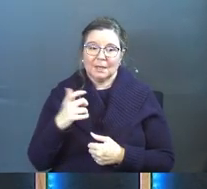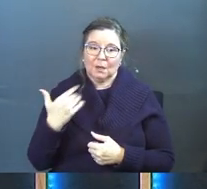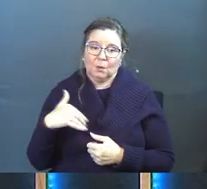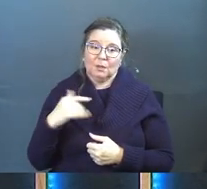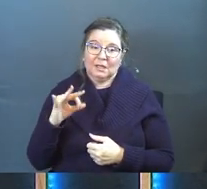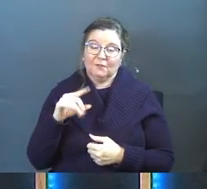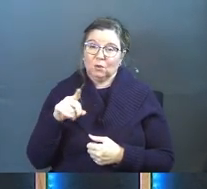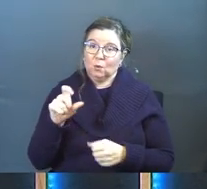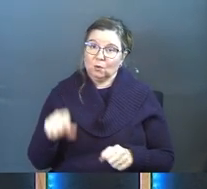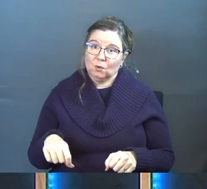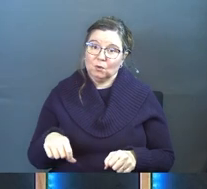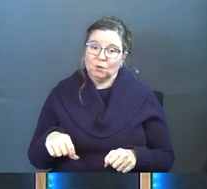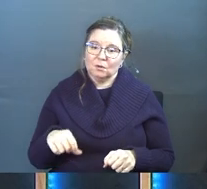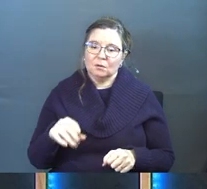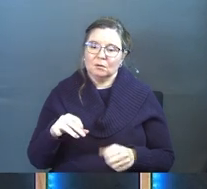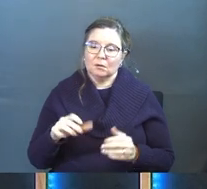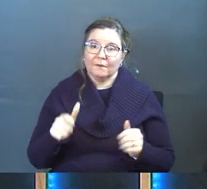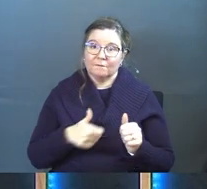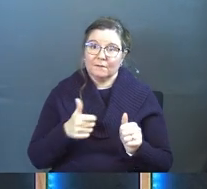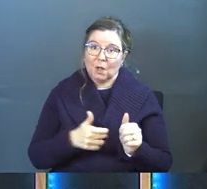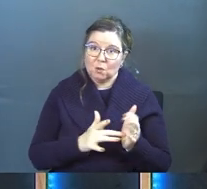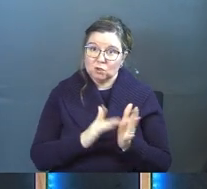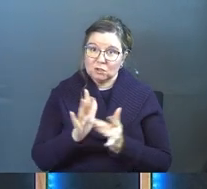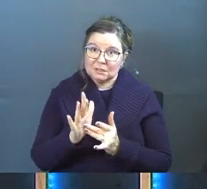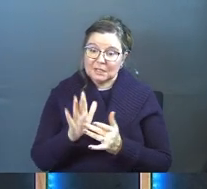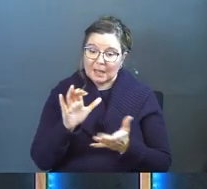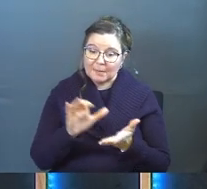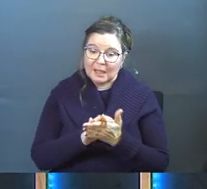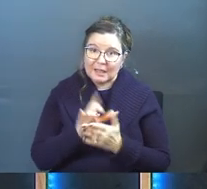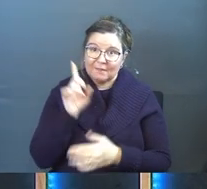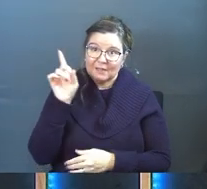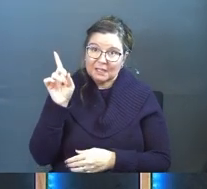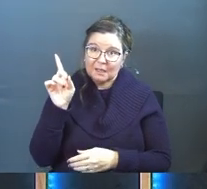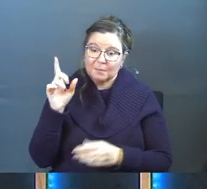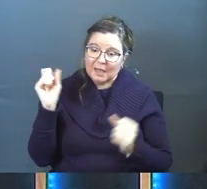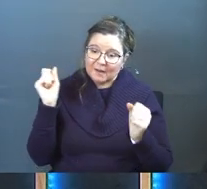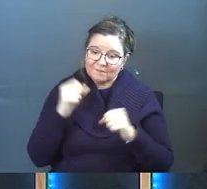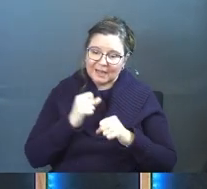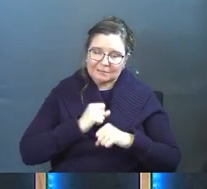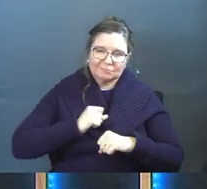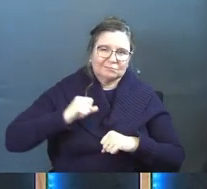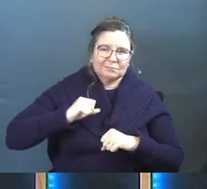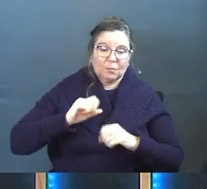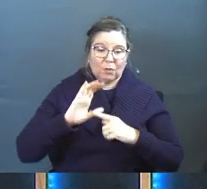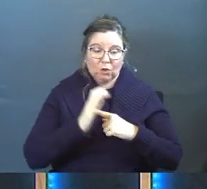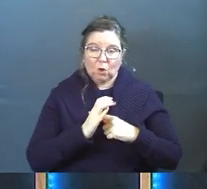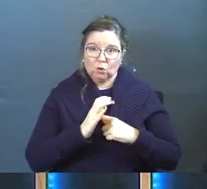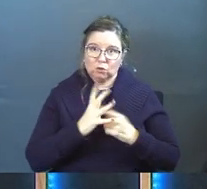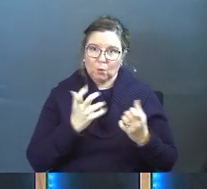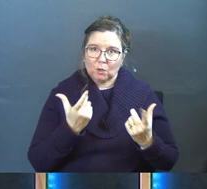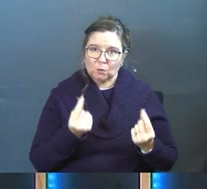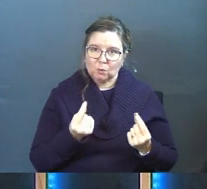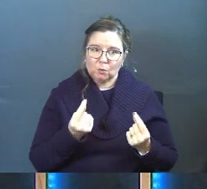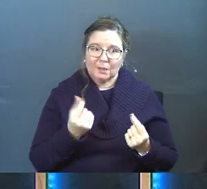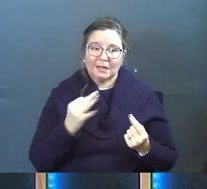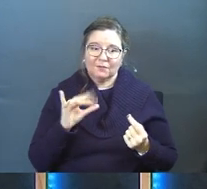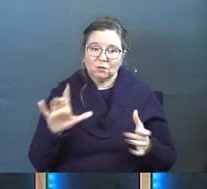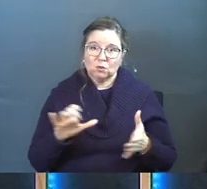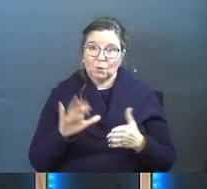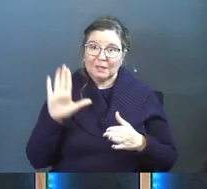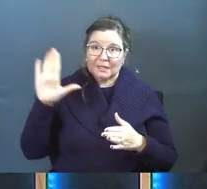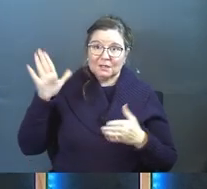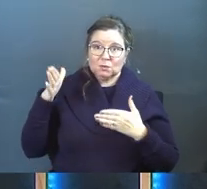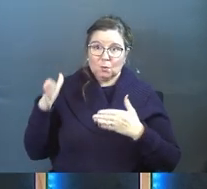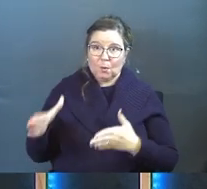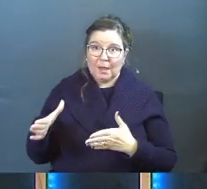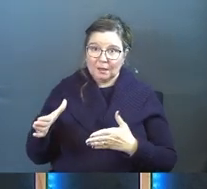Because man, if you could follow Jesus and believe him and fight against what this culture is driving you to, and if you could do it